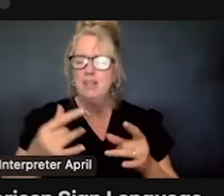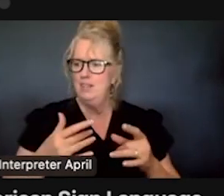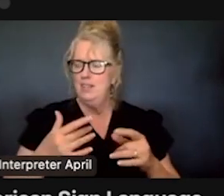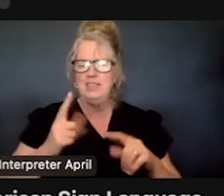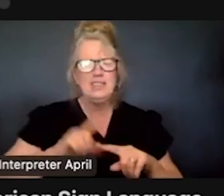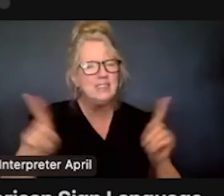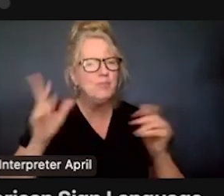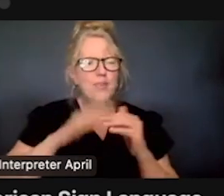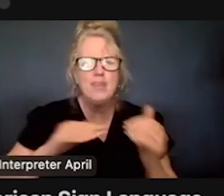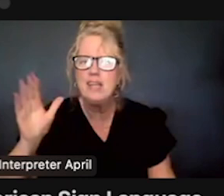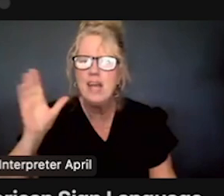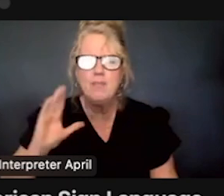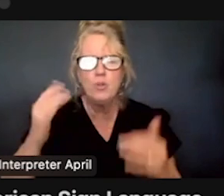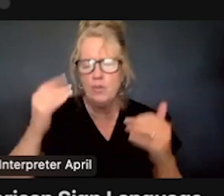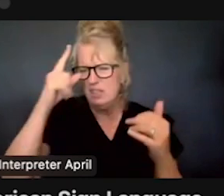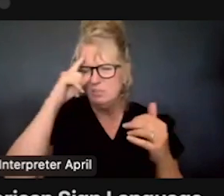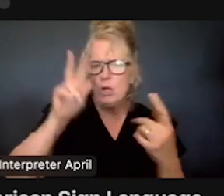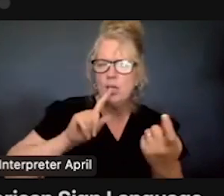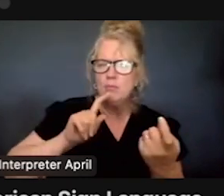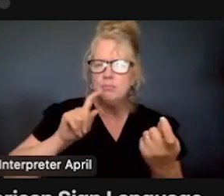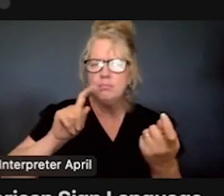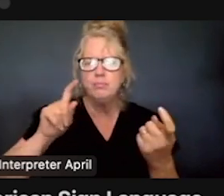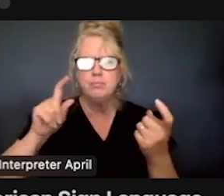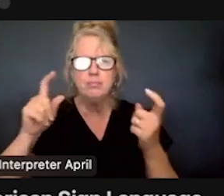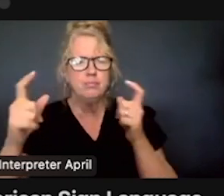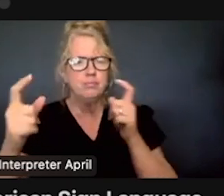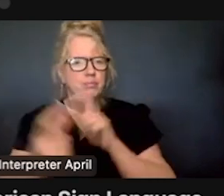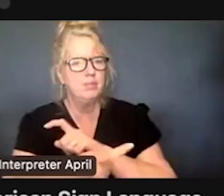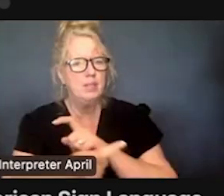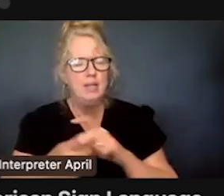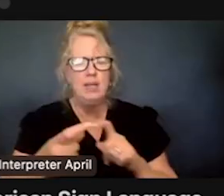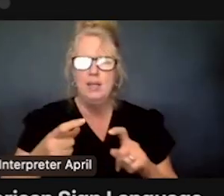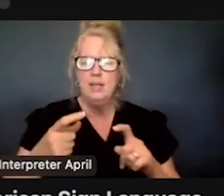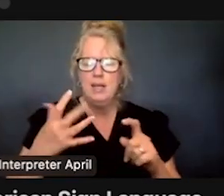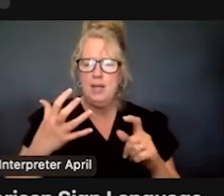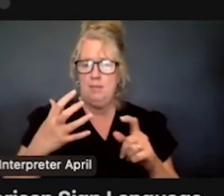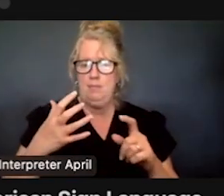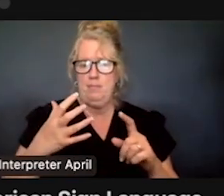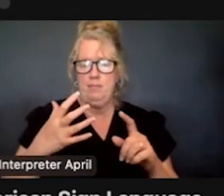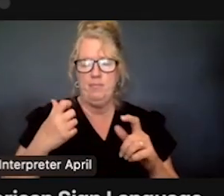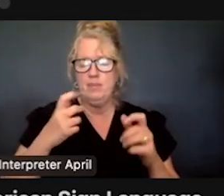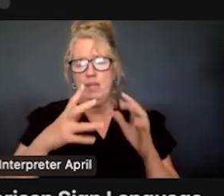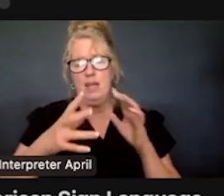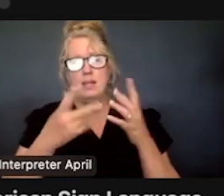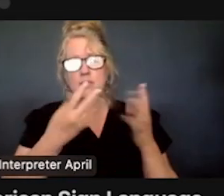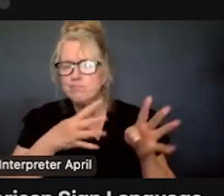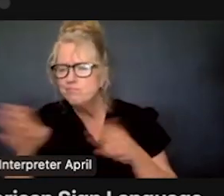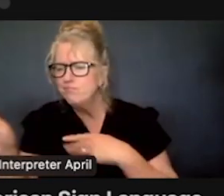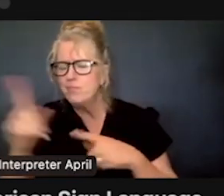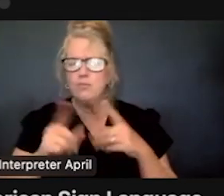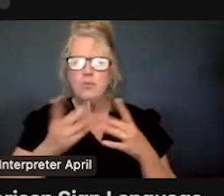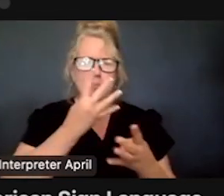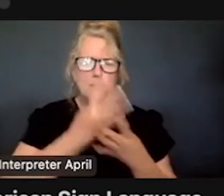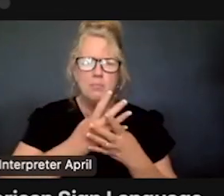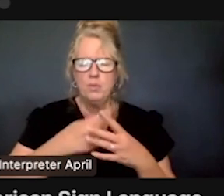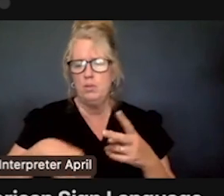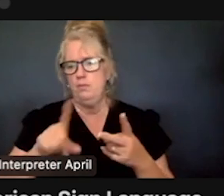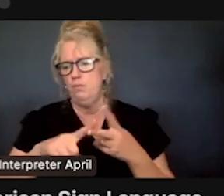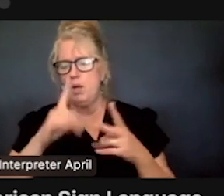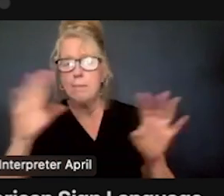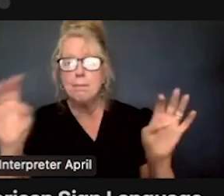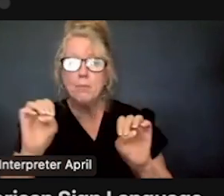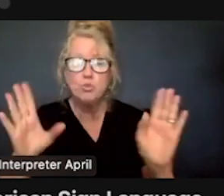This paradigm shift of diverting from jails, diverting from emergency rooms, diverting